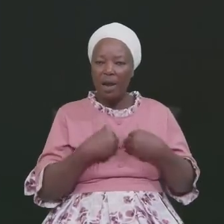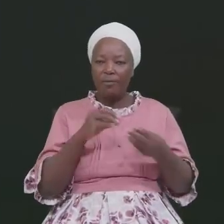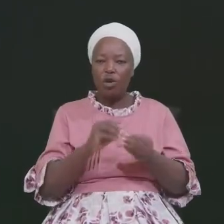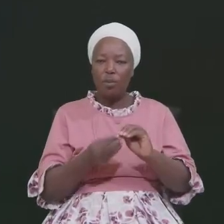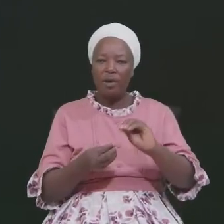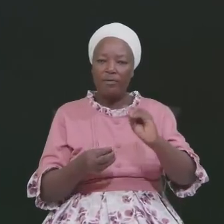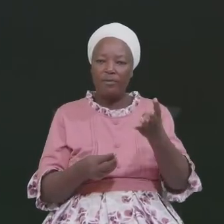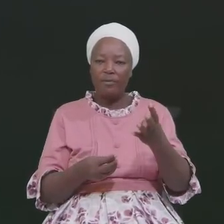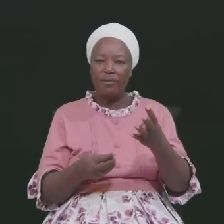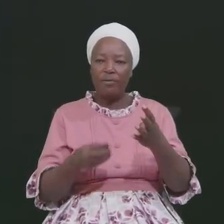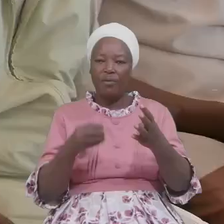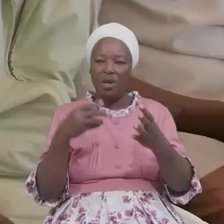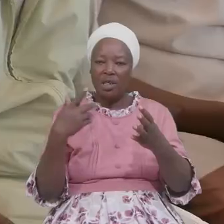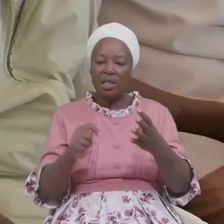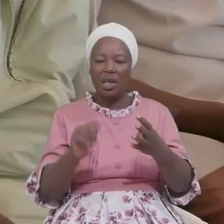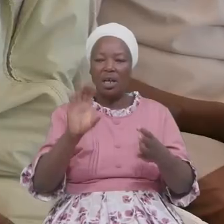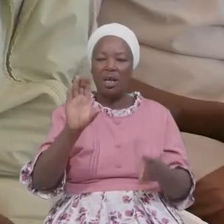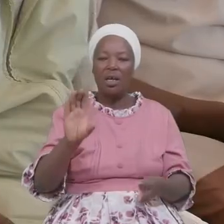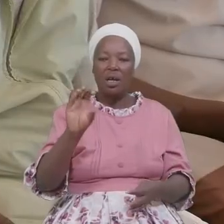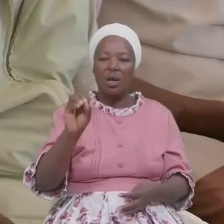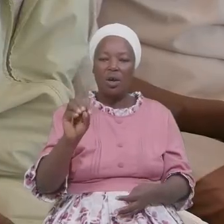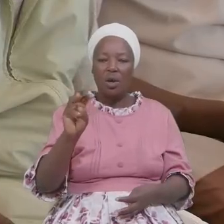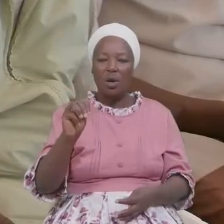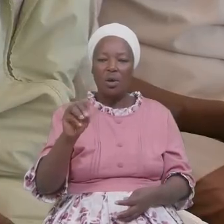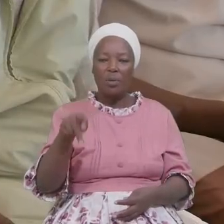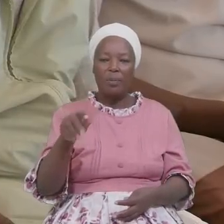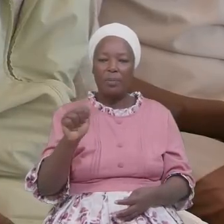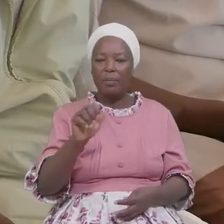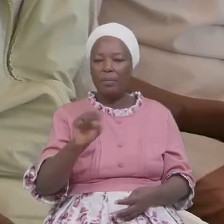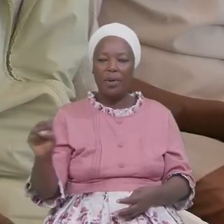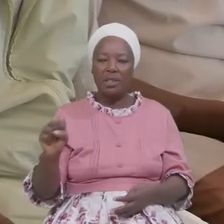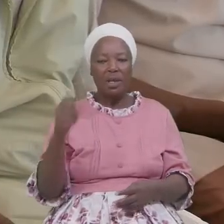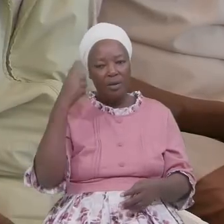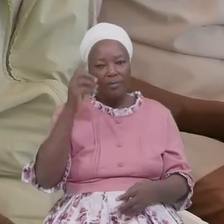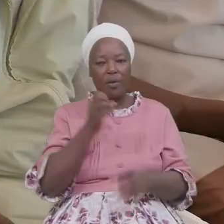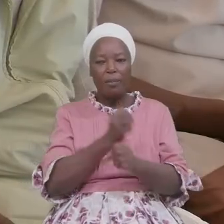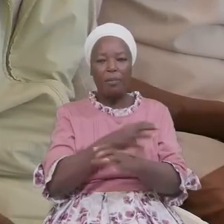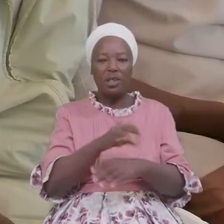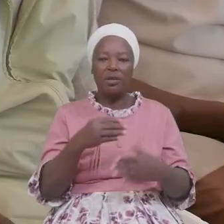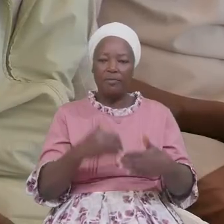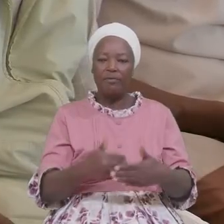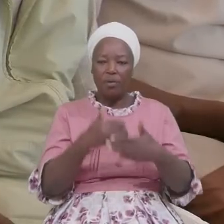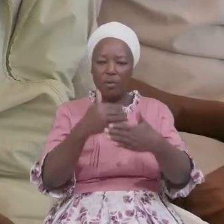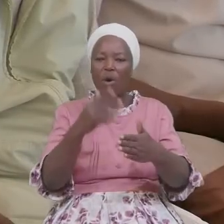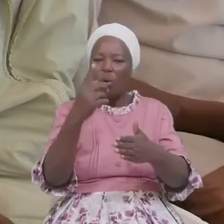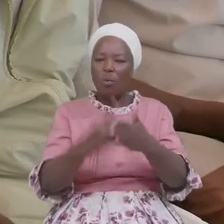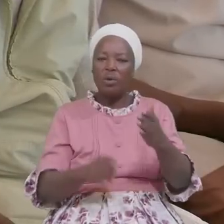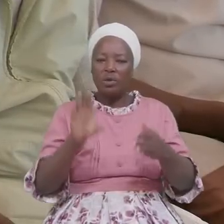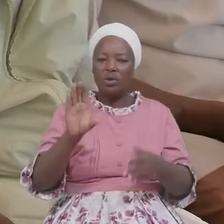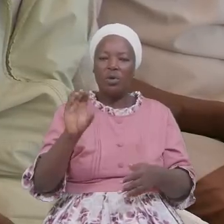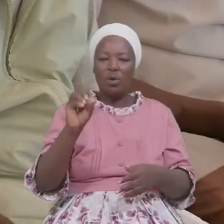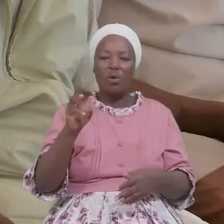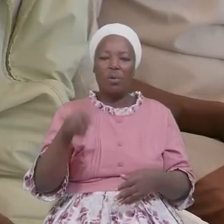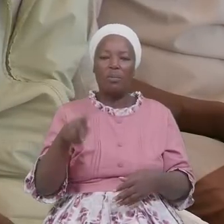four, the compass for marching forward. What compass do we